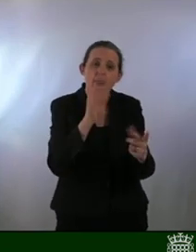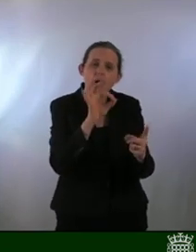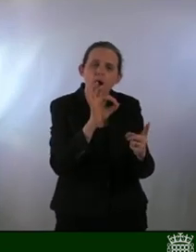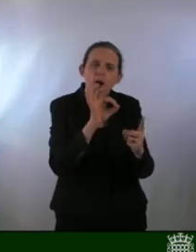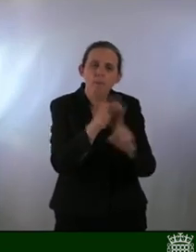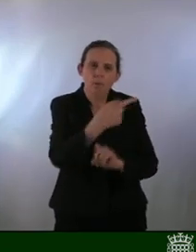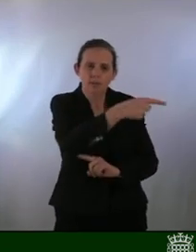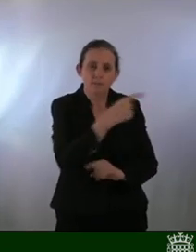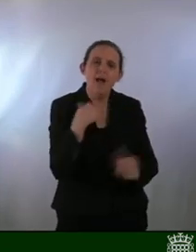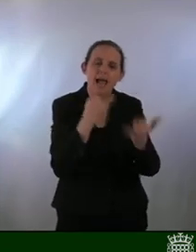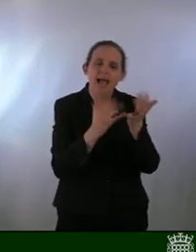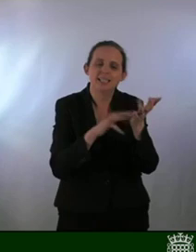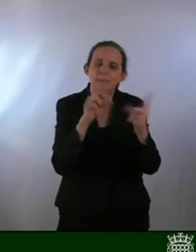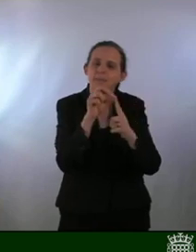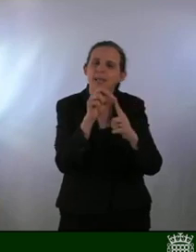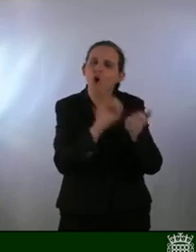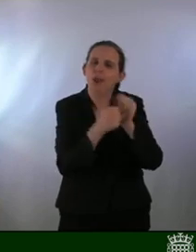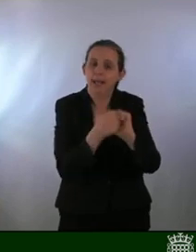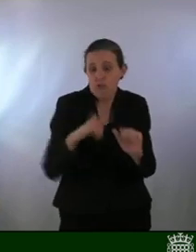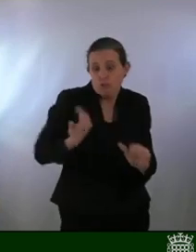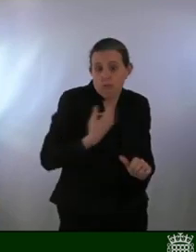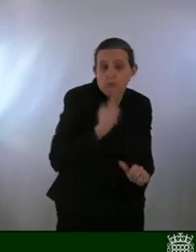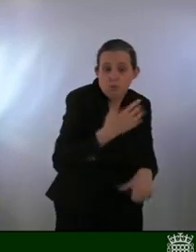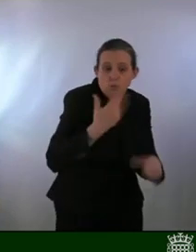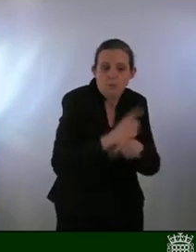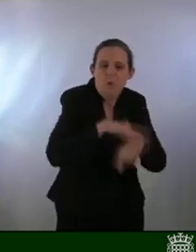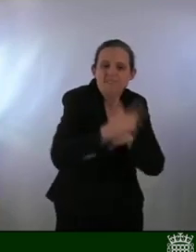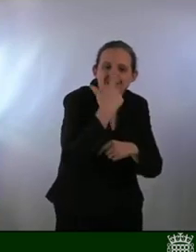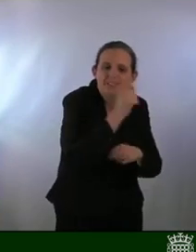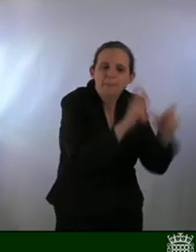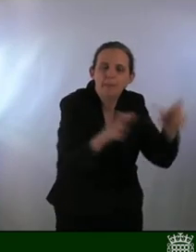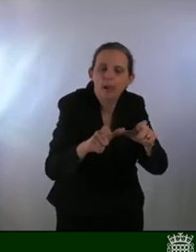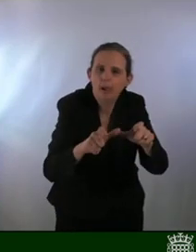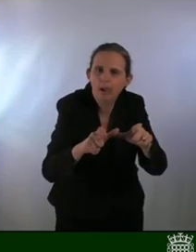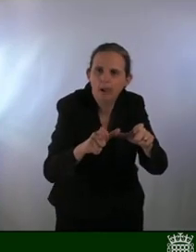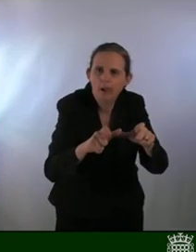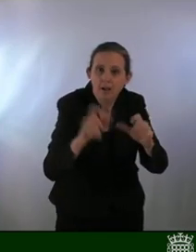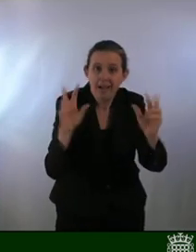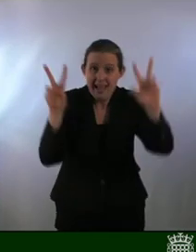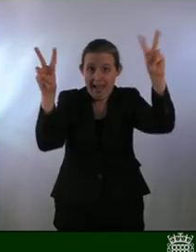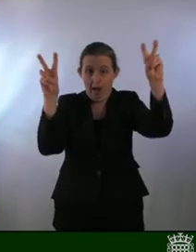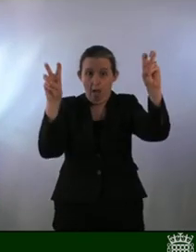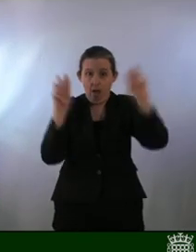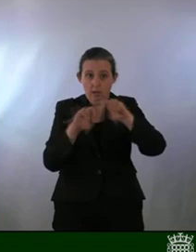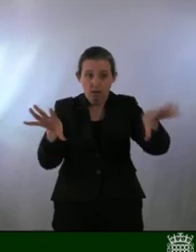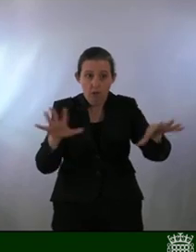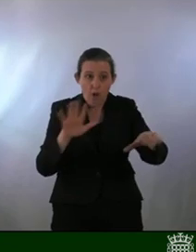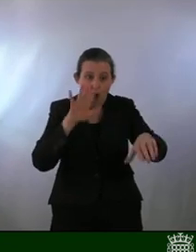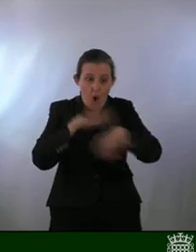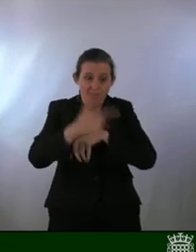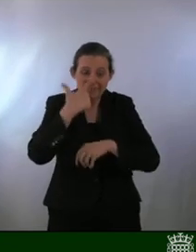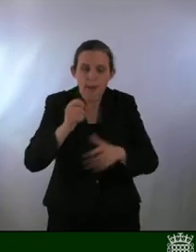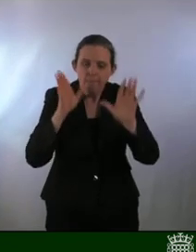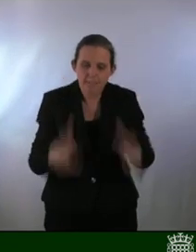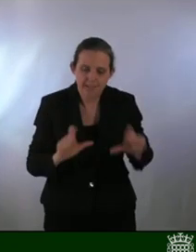made about the over 70s, but it was echoed elsewhere. The headlines are that over 70s, even now, that over 70s are going to have to stay at